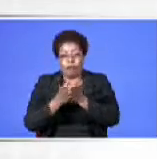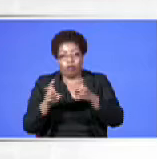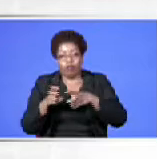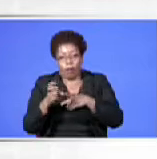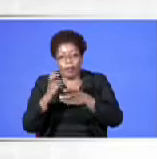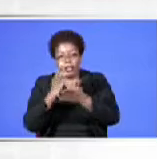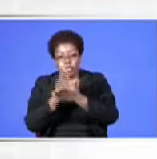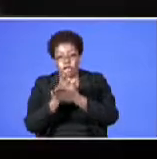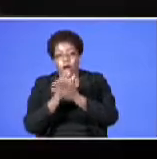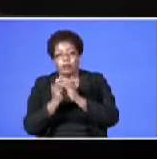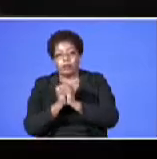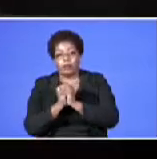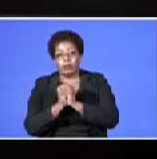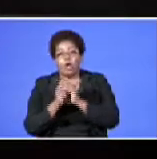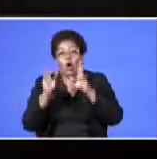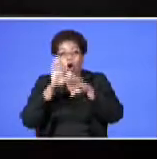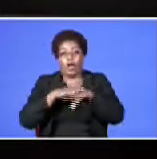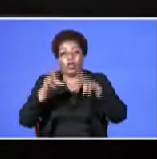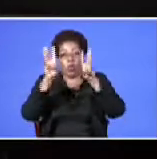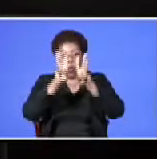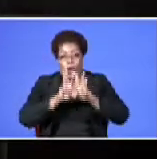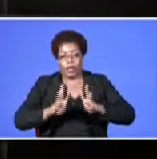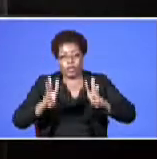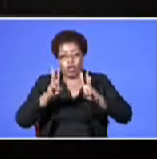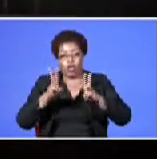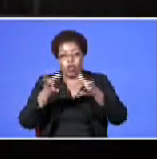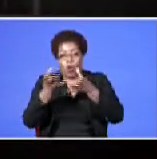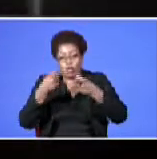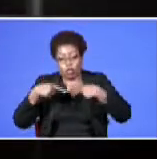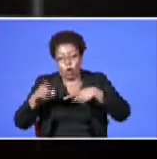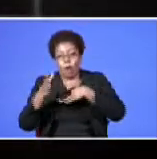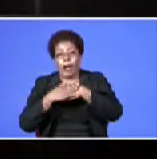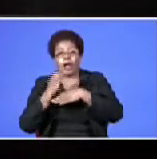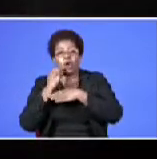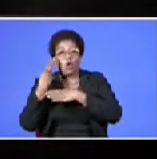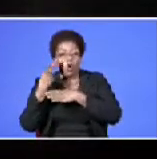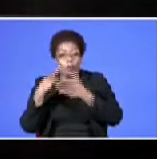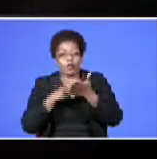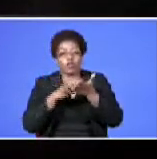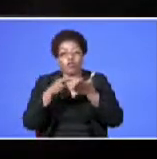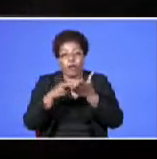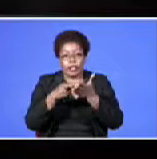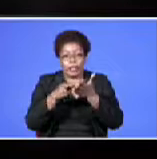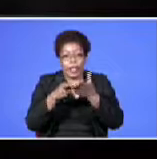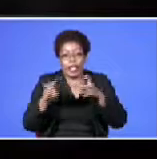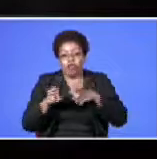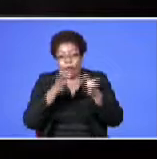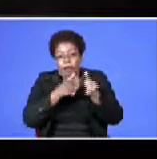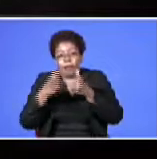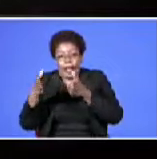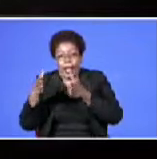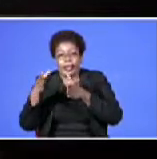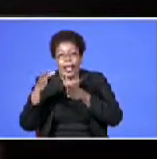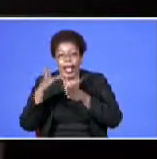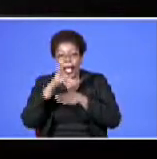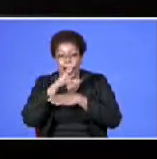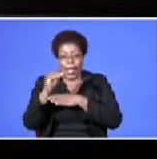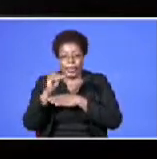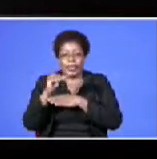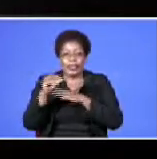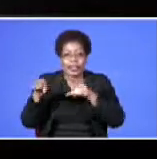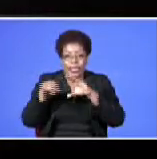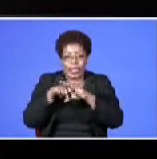pandemic. Beginning Wednesday, those seeking to return home can register their travel plans with the Ministry of Health at email addresses